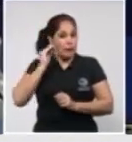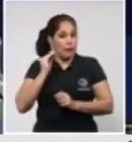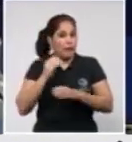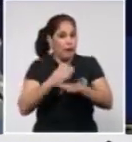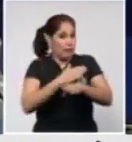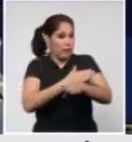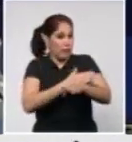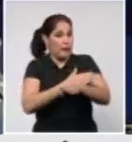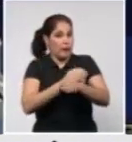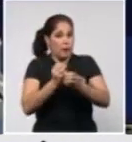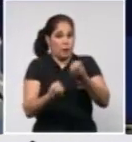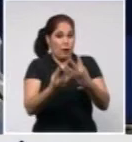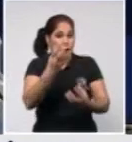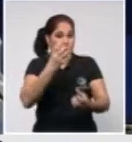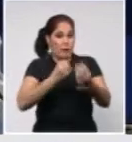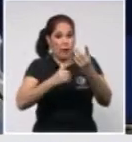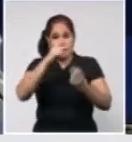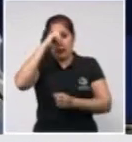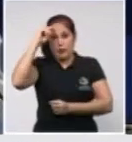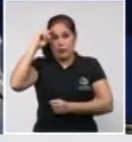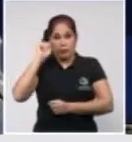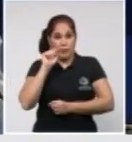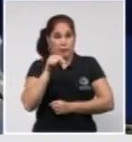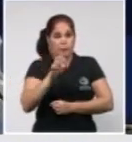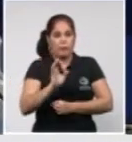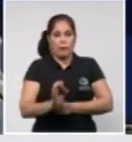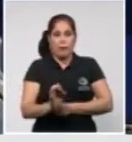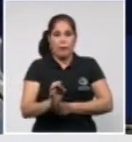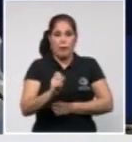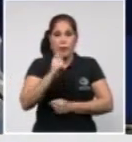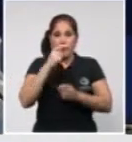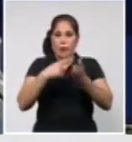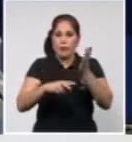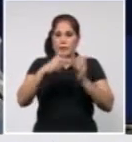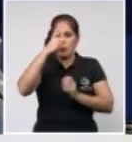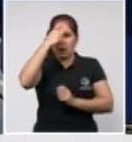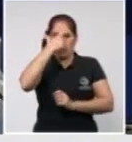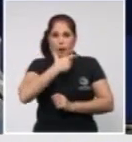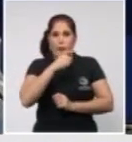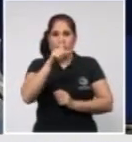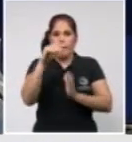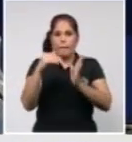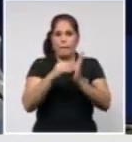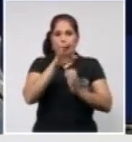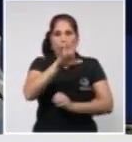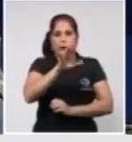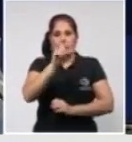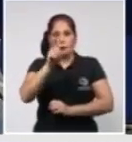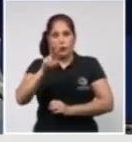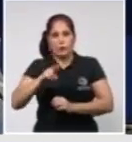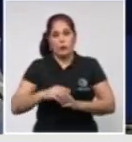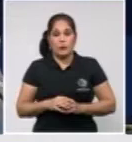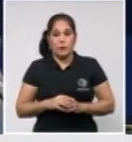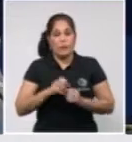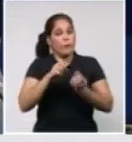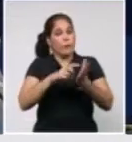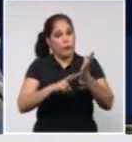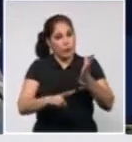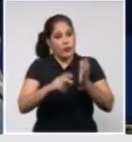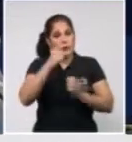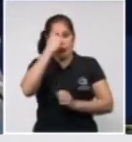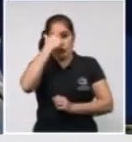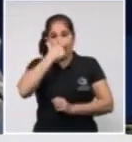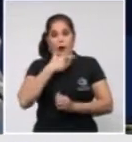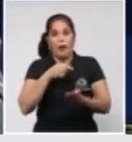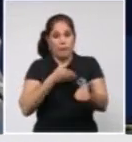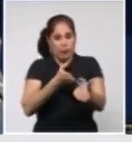1,512, Camagüey 307, Holguín 415, and so on